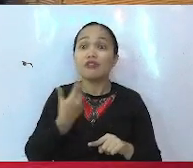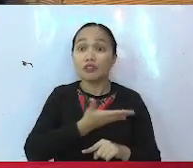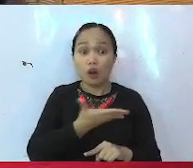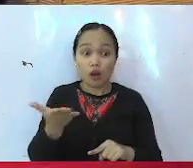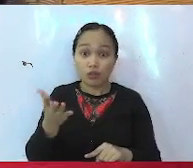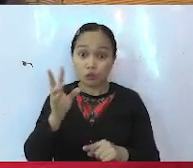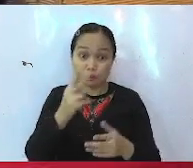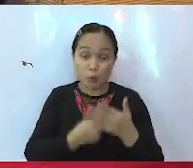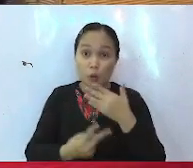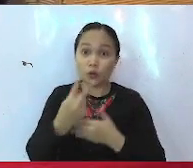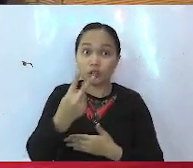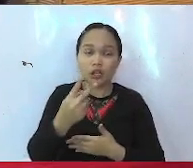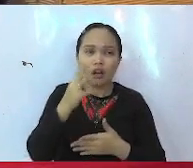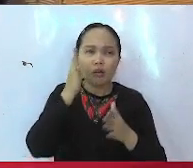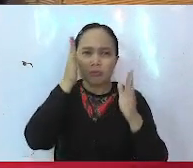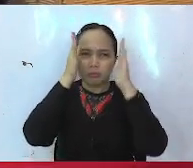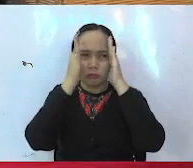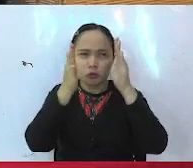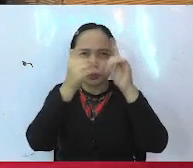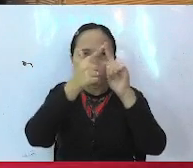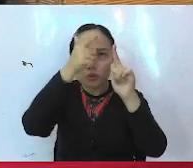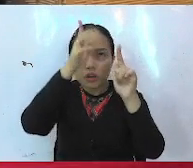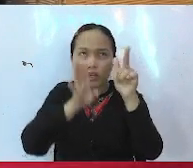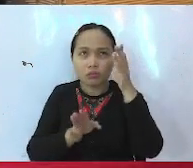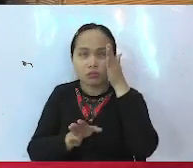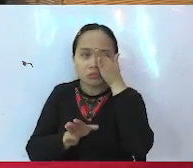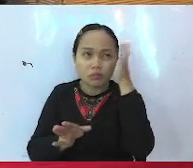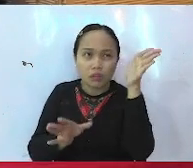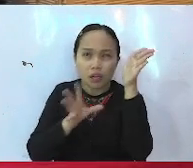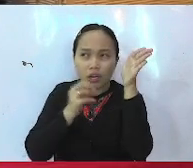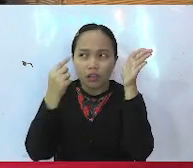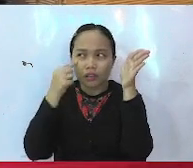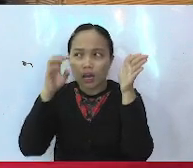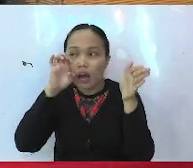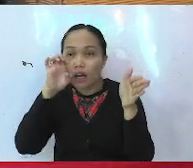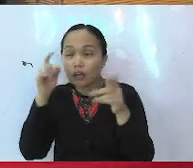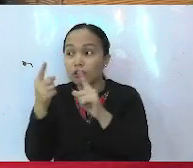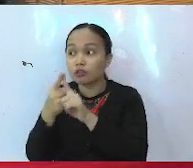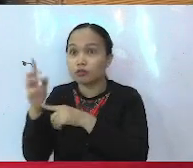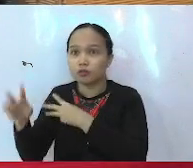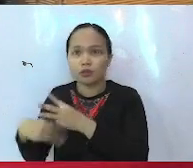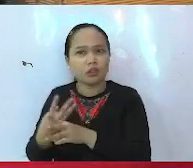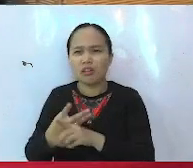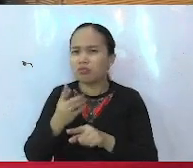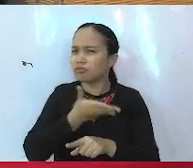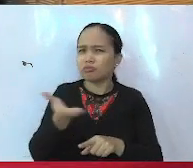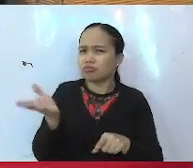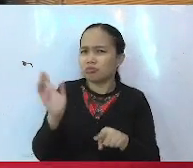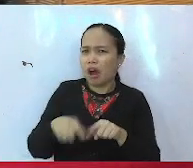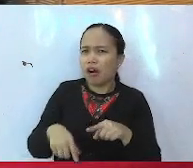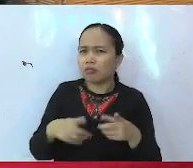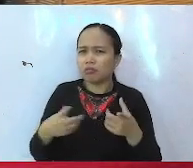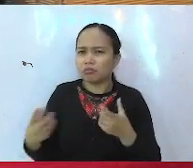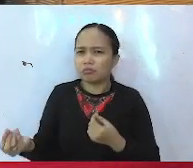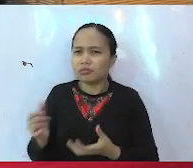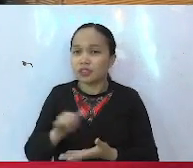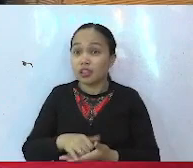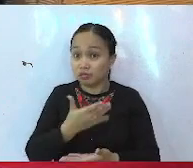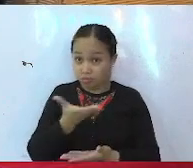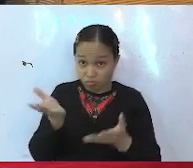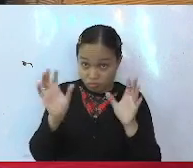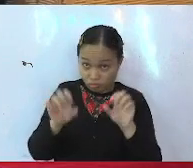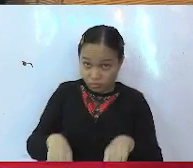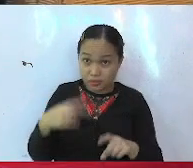God and then the other eye on the world. That's right. Yeah. You can't do that. Yes, sir. You ever seen somebody